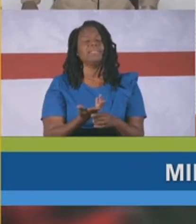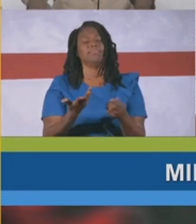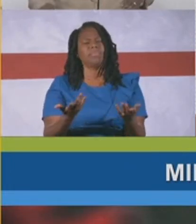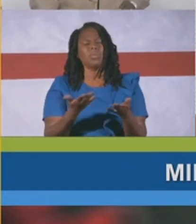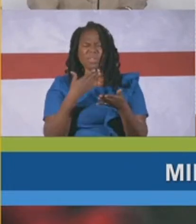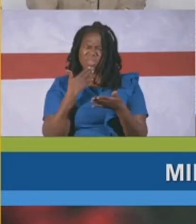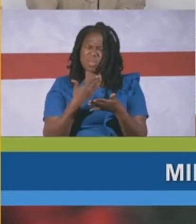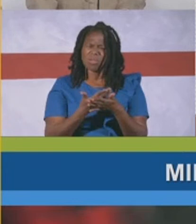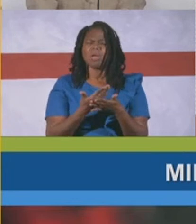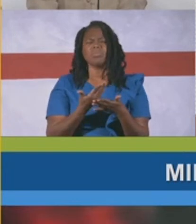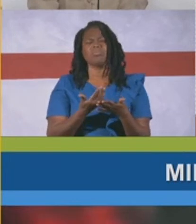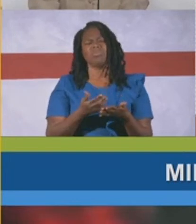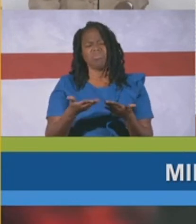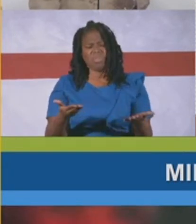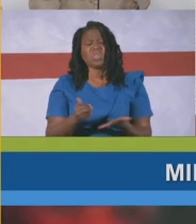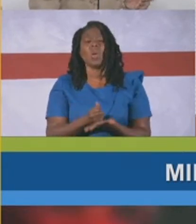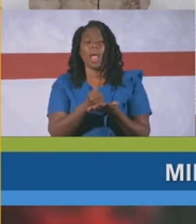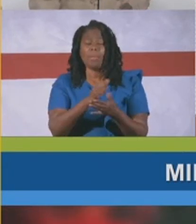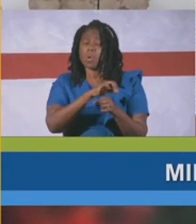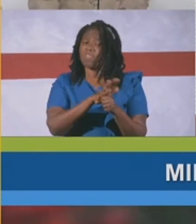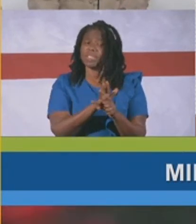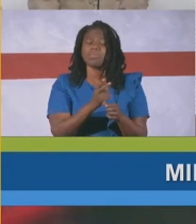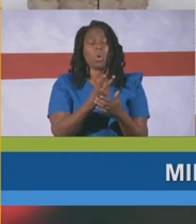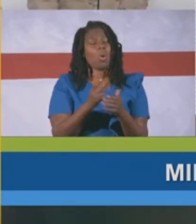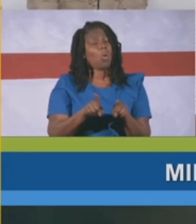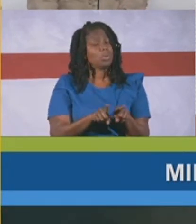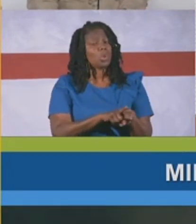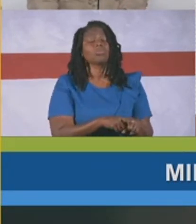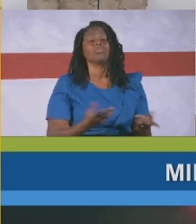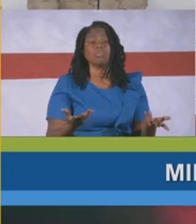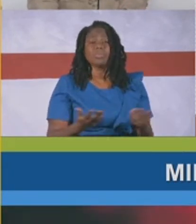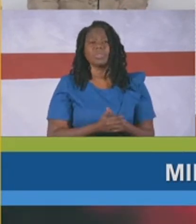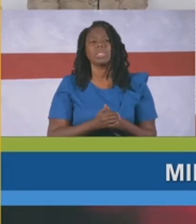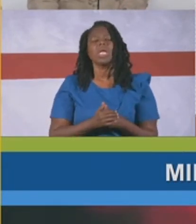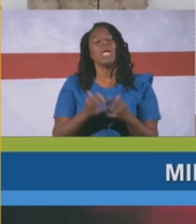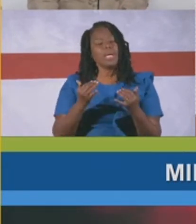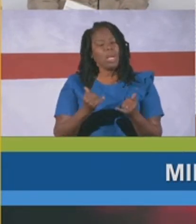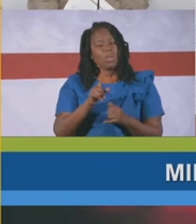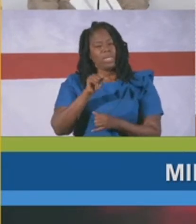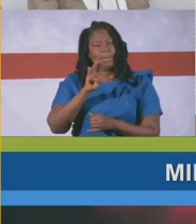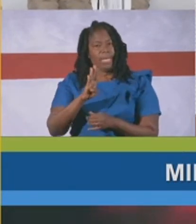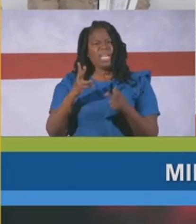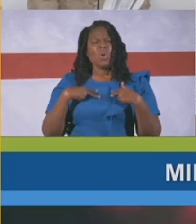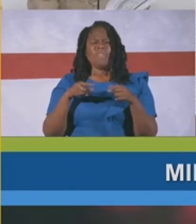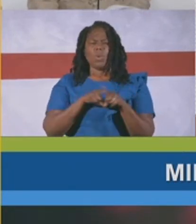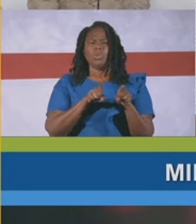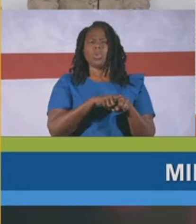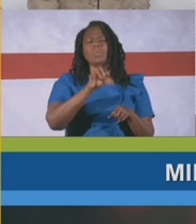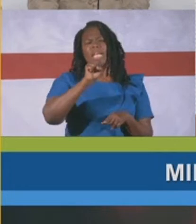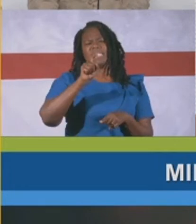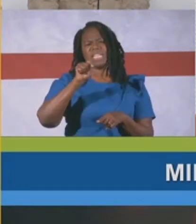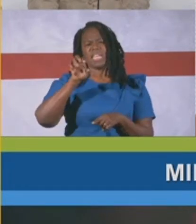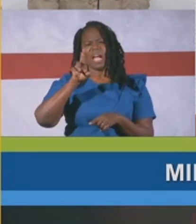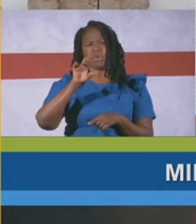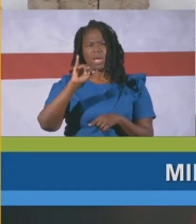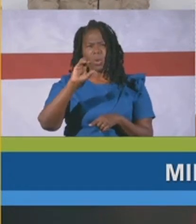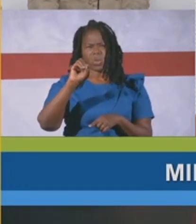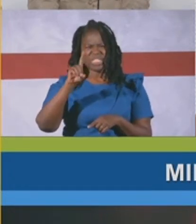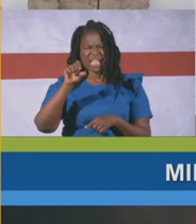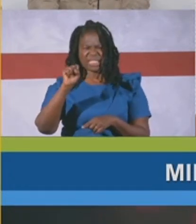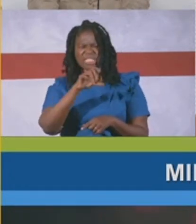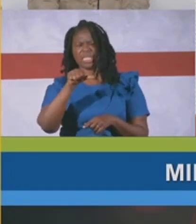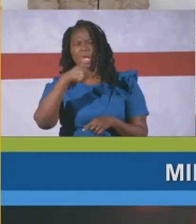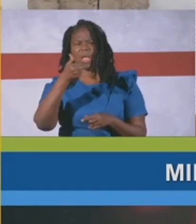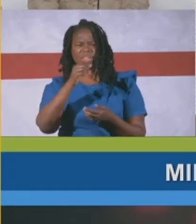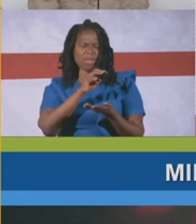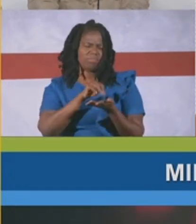available for the treatment of TB include the steroids and some other medications. Vaccinations are